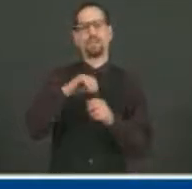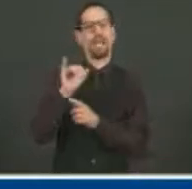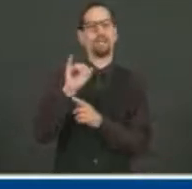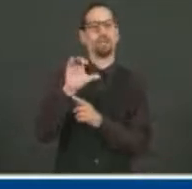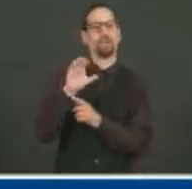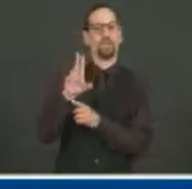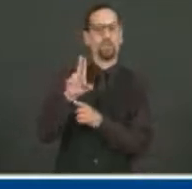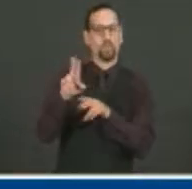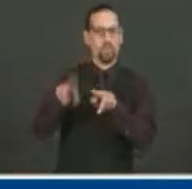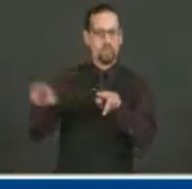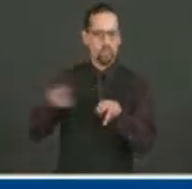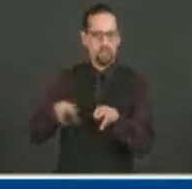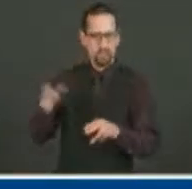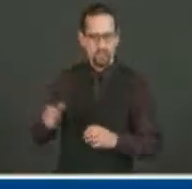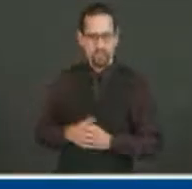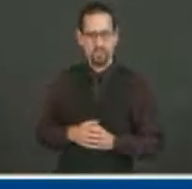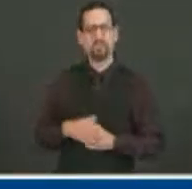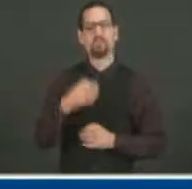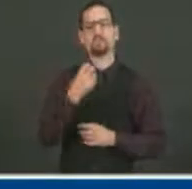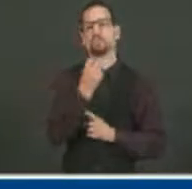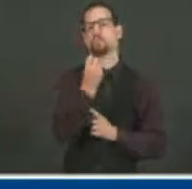and 12 are on a ventilator.